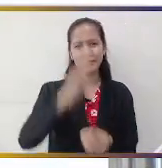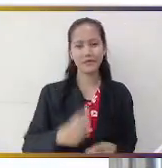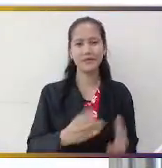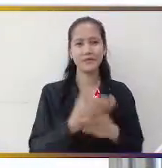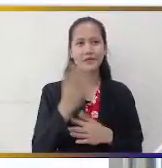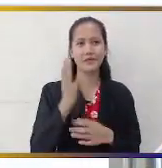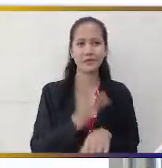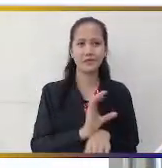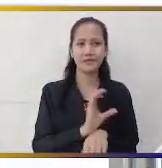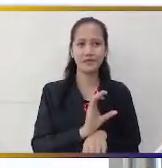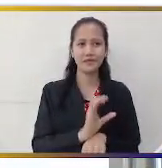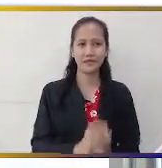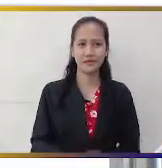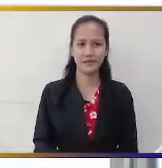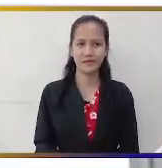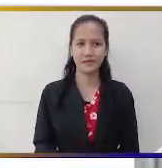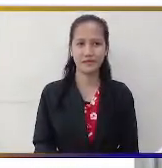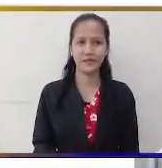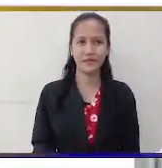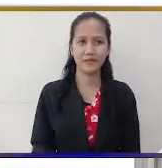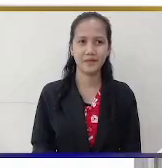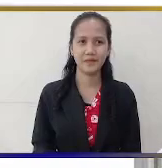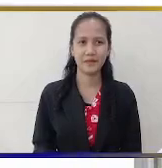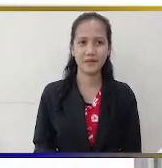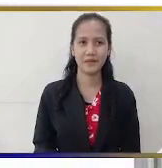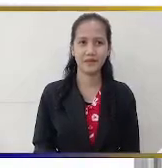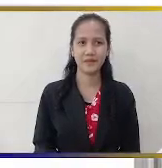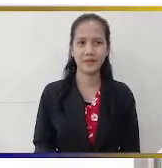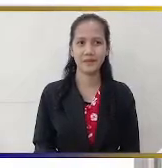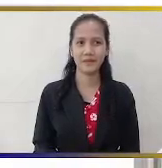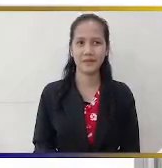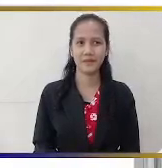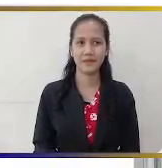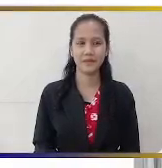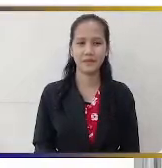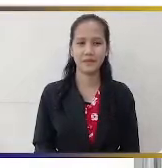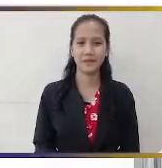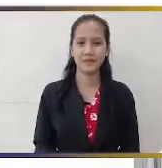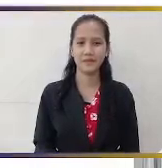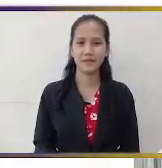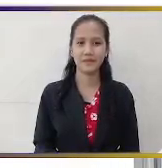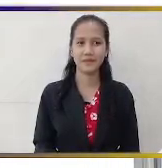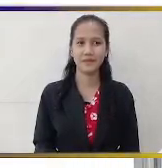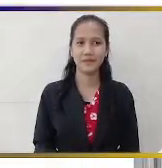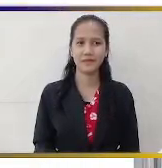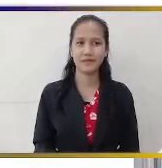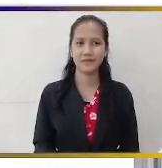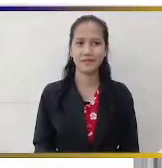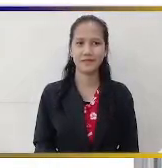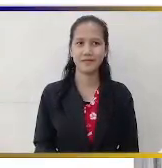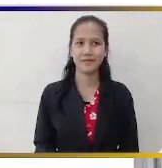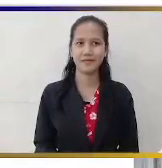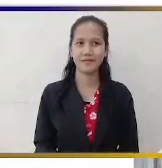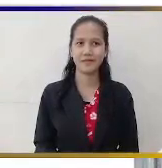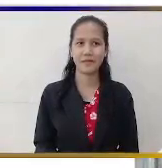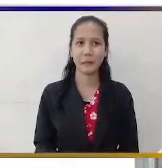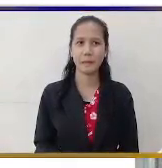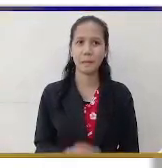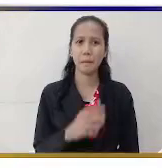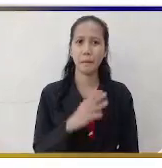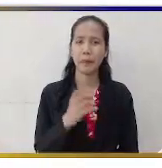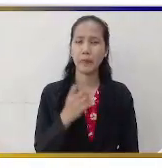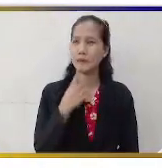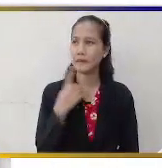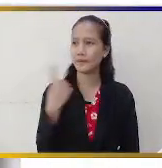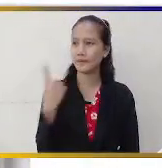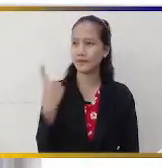nervous breakdown moving in this little place. I mean, I had just sold my $250,000 house up in Minnesota, and I was down with